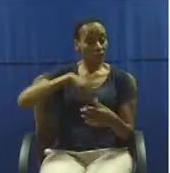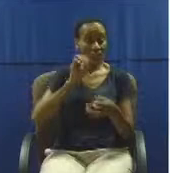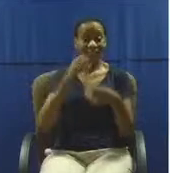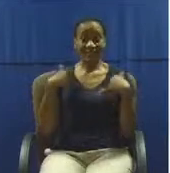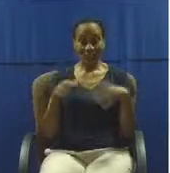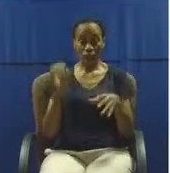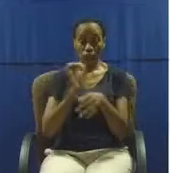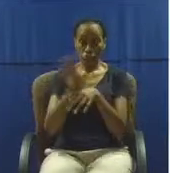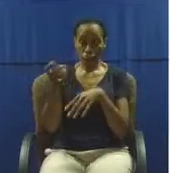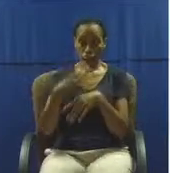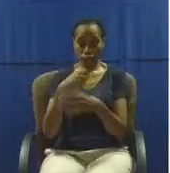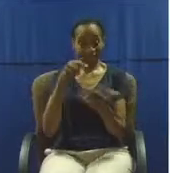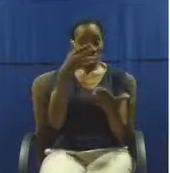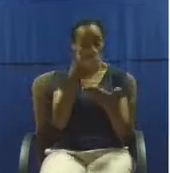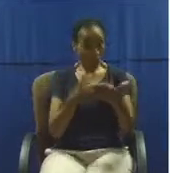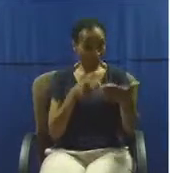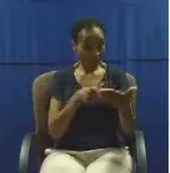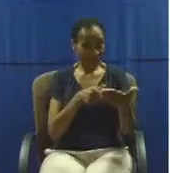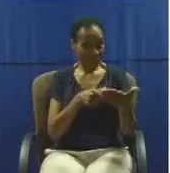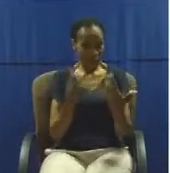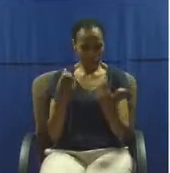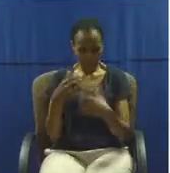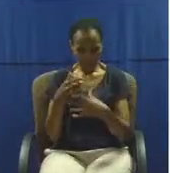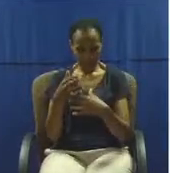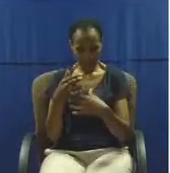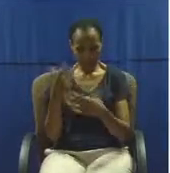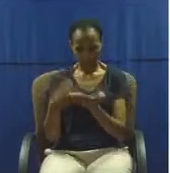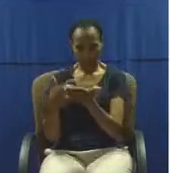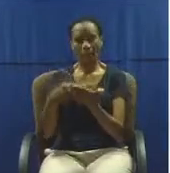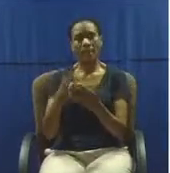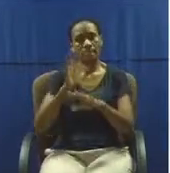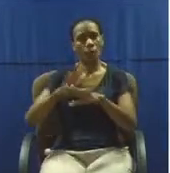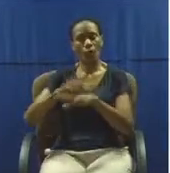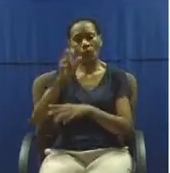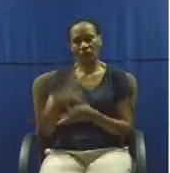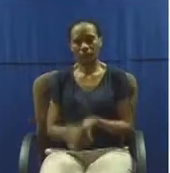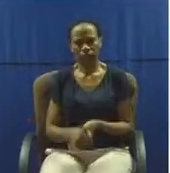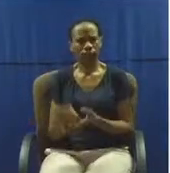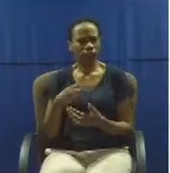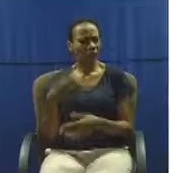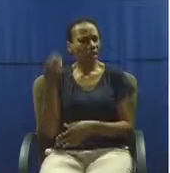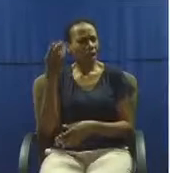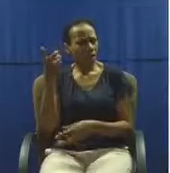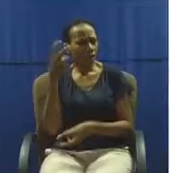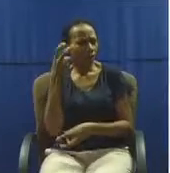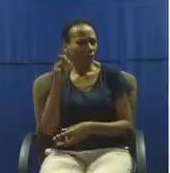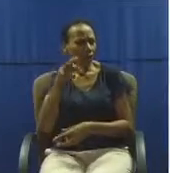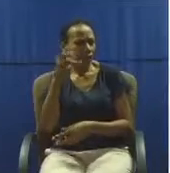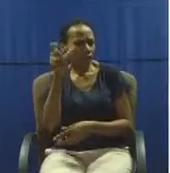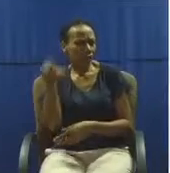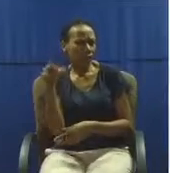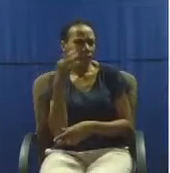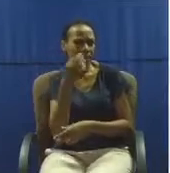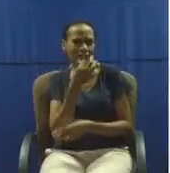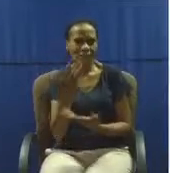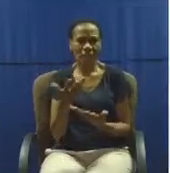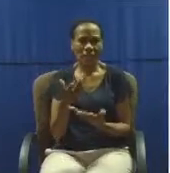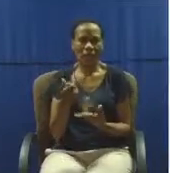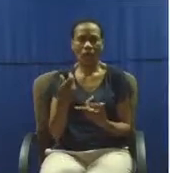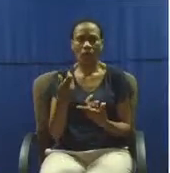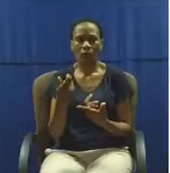ensue. Now, we have heard that there's a suggestion that, yes, maybe the trading